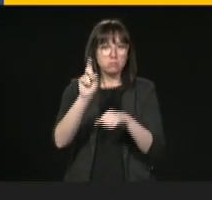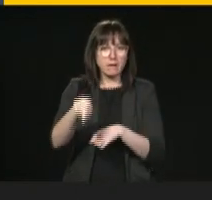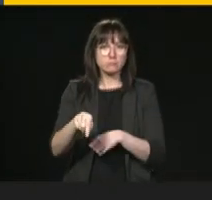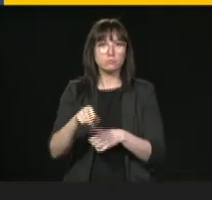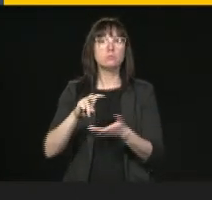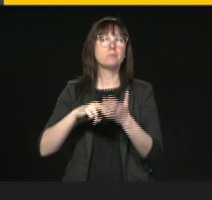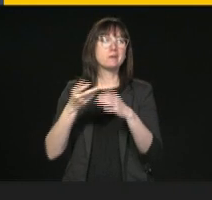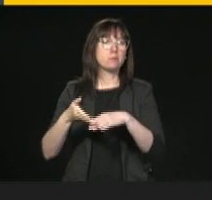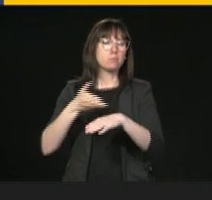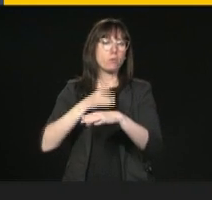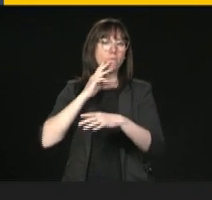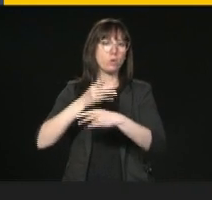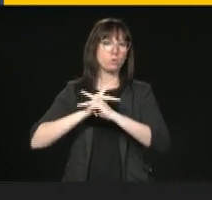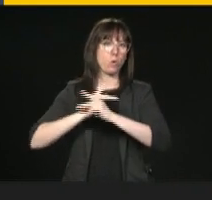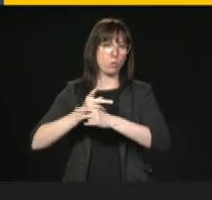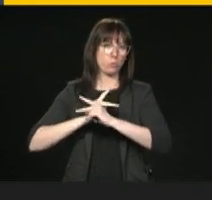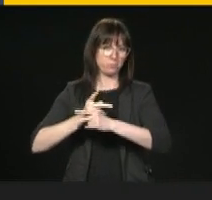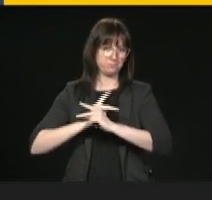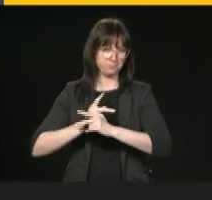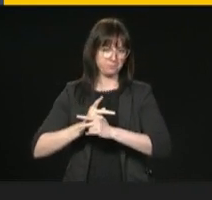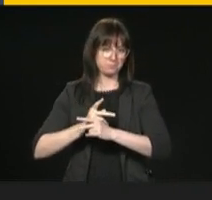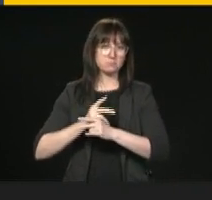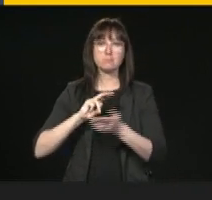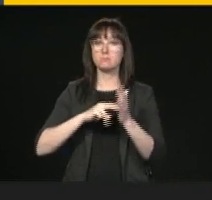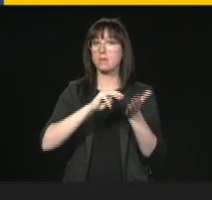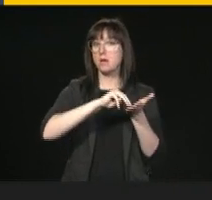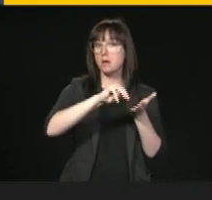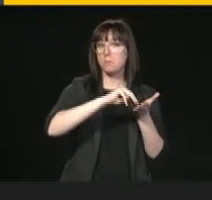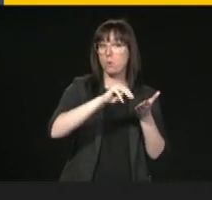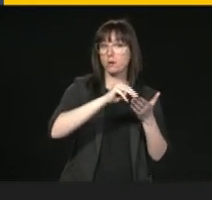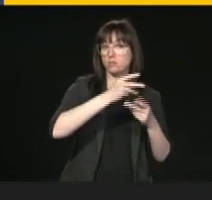meaning mortgage loans, auto loans.